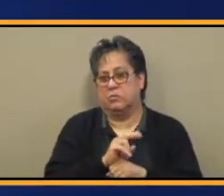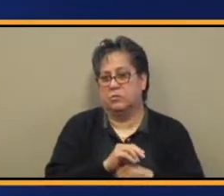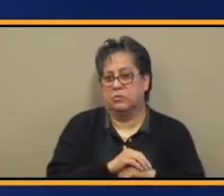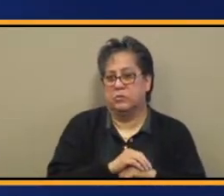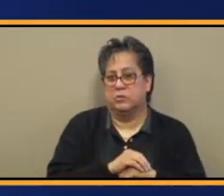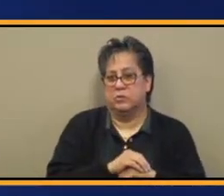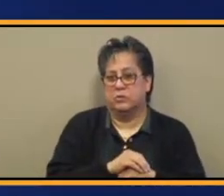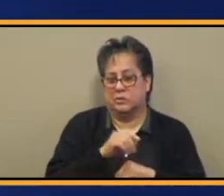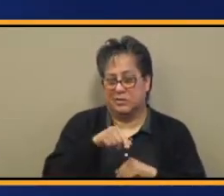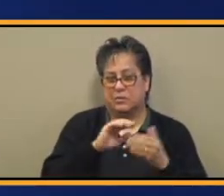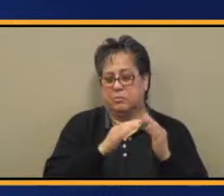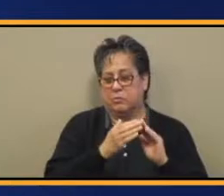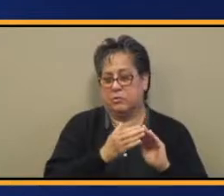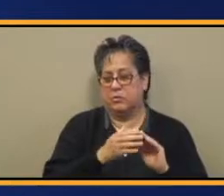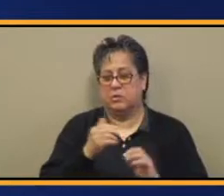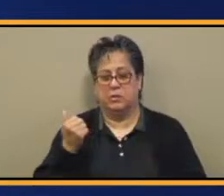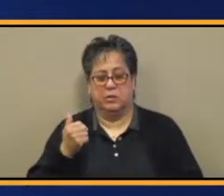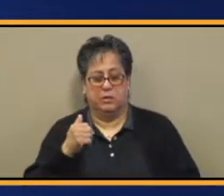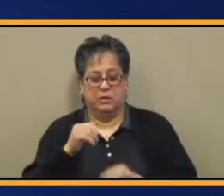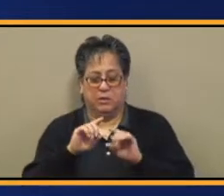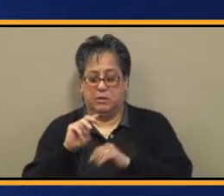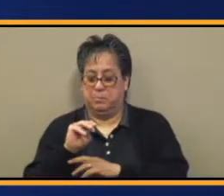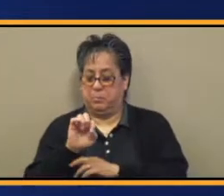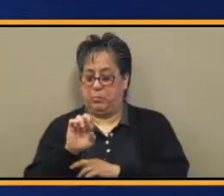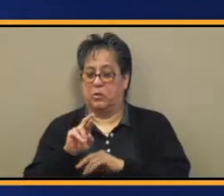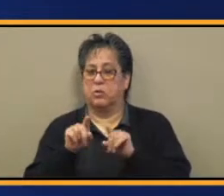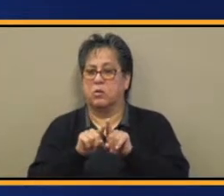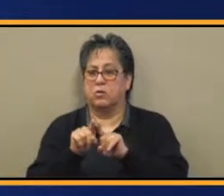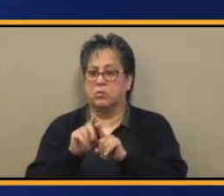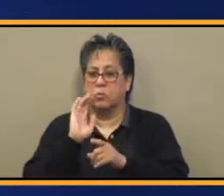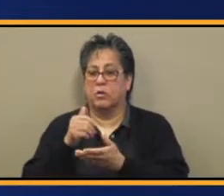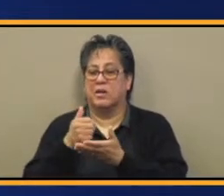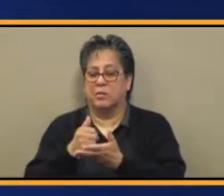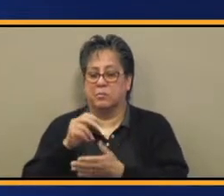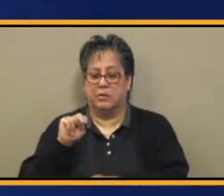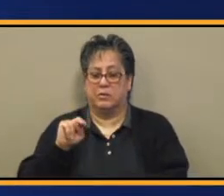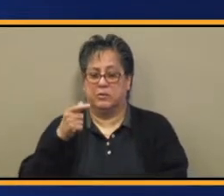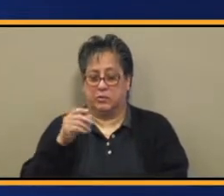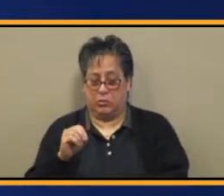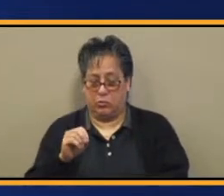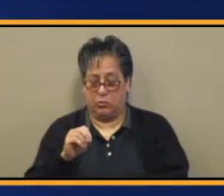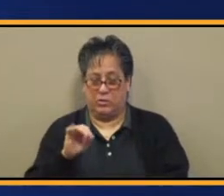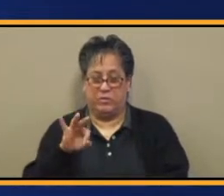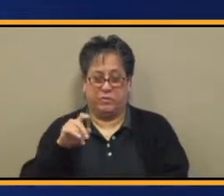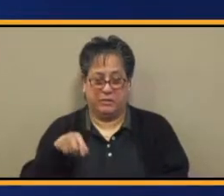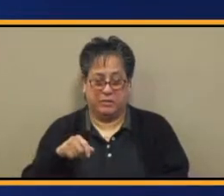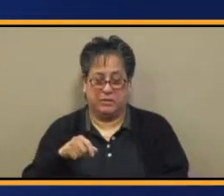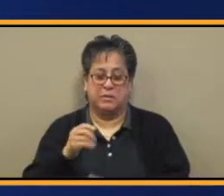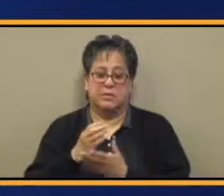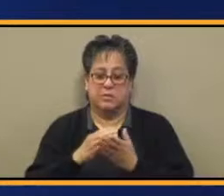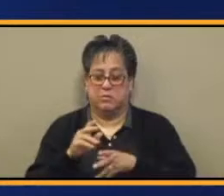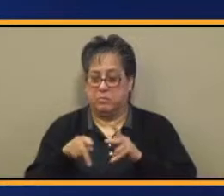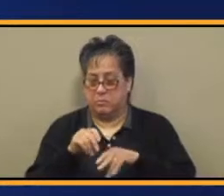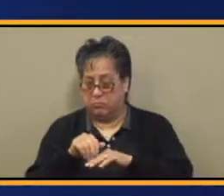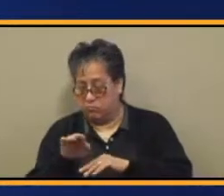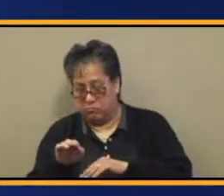sir. And one step further, and also gives us the ability to help the NGOs and send some of the people that we've